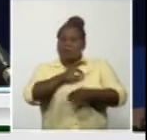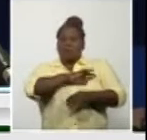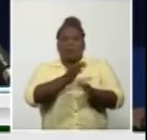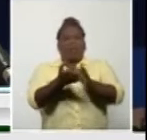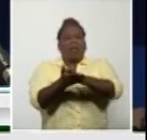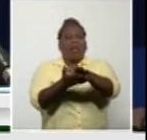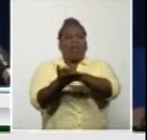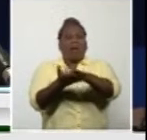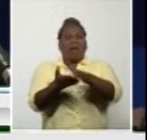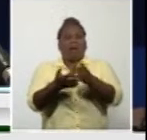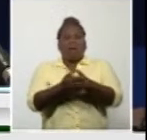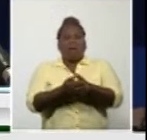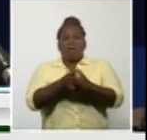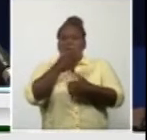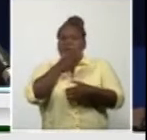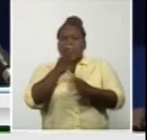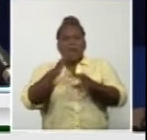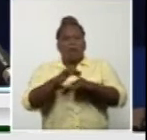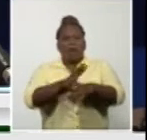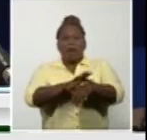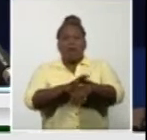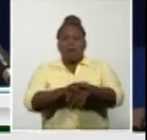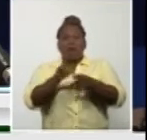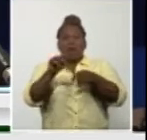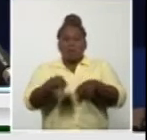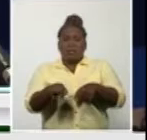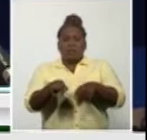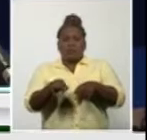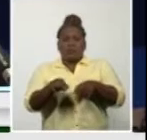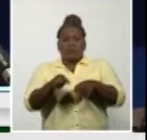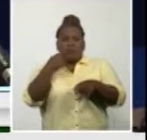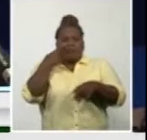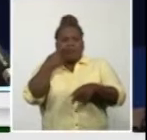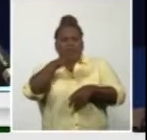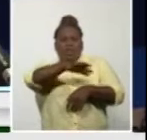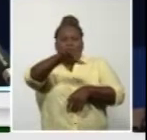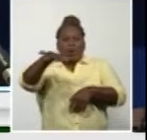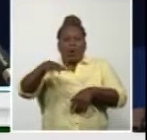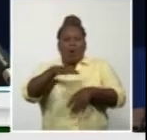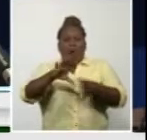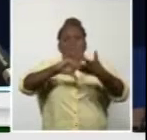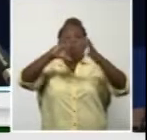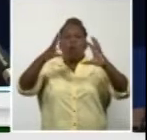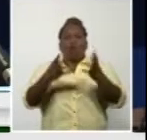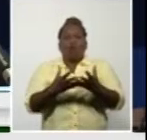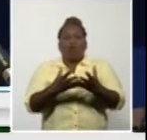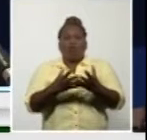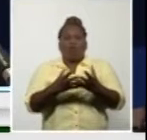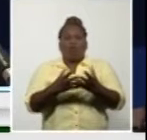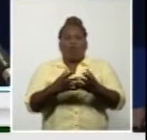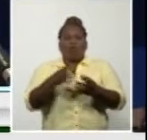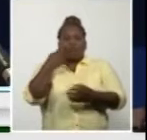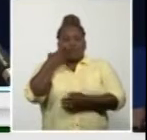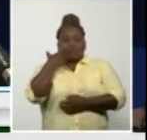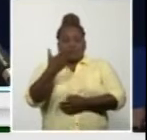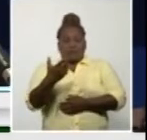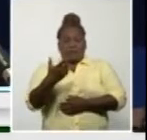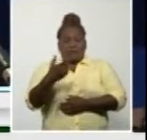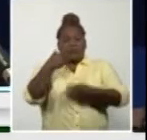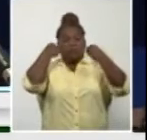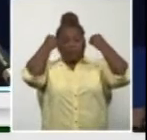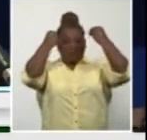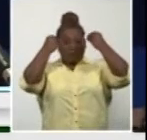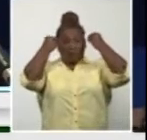people who are diagnosed with the virus while being asymptomatic. This